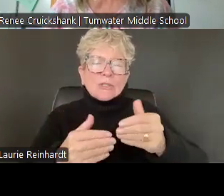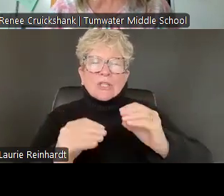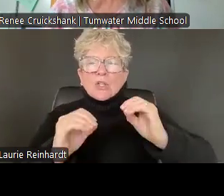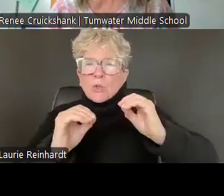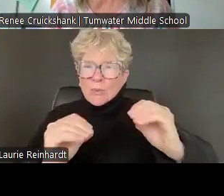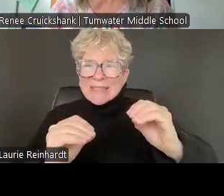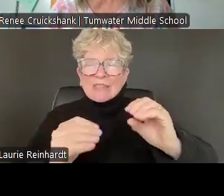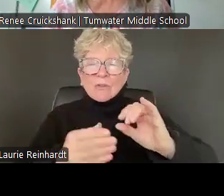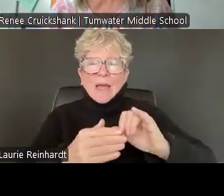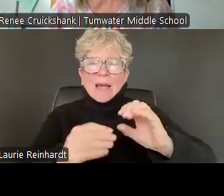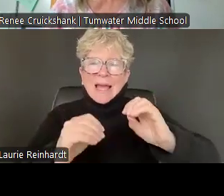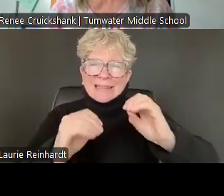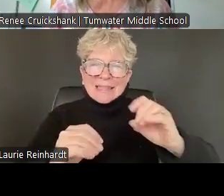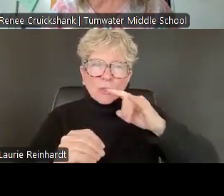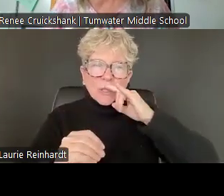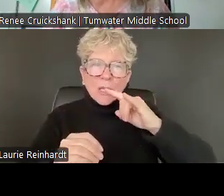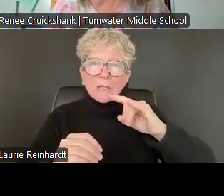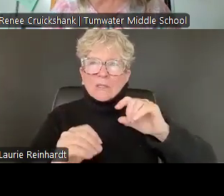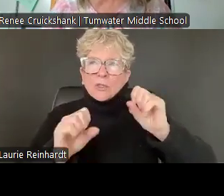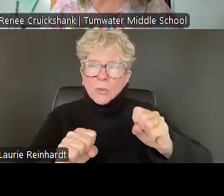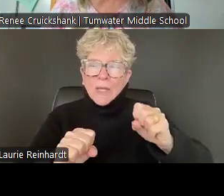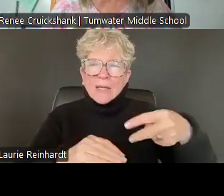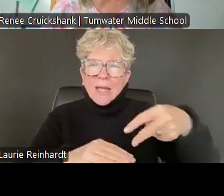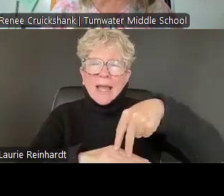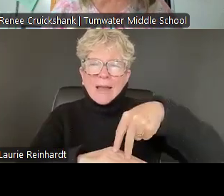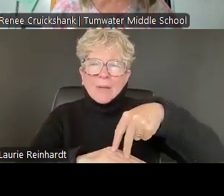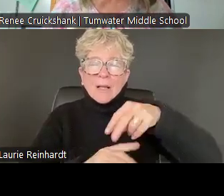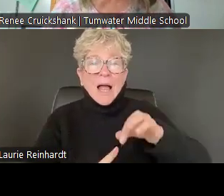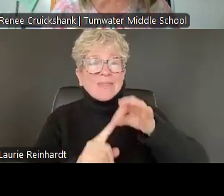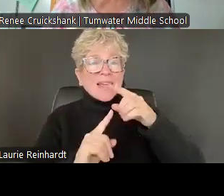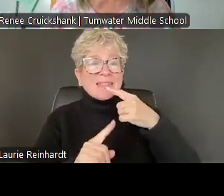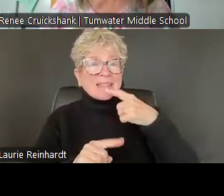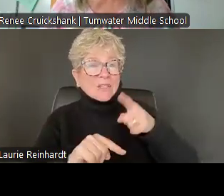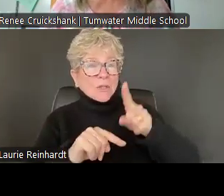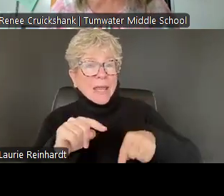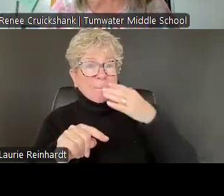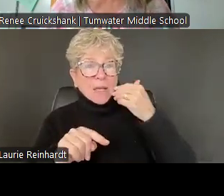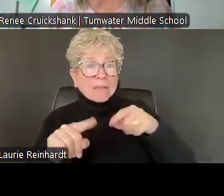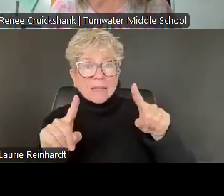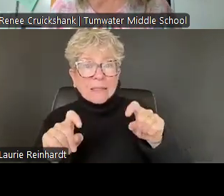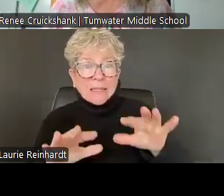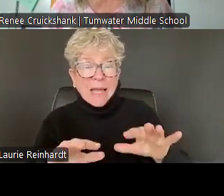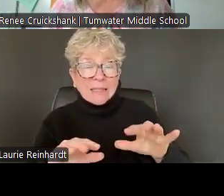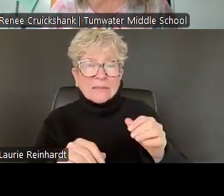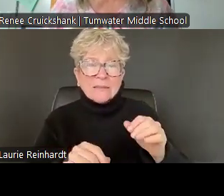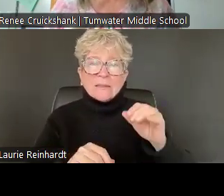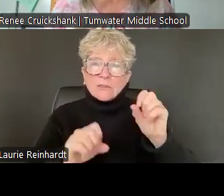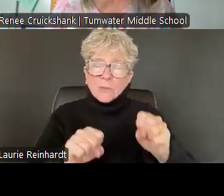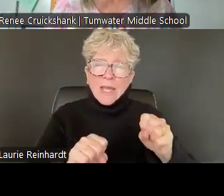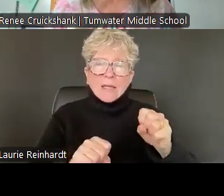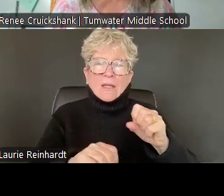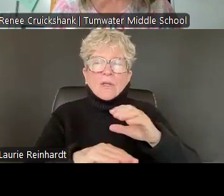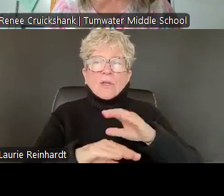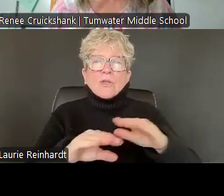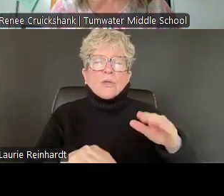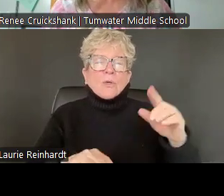would teach my kids, you can get up unless I say you can't because it's a test, get up. You don't walk by and grab